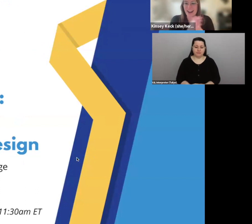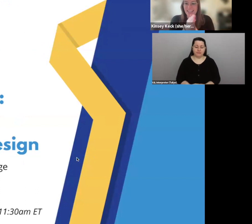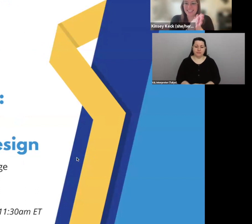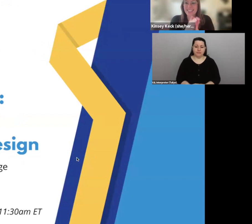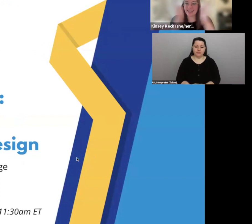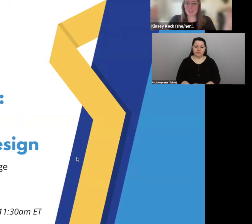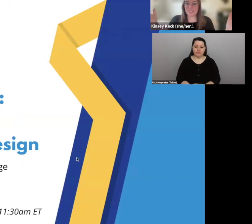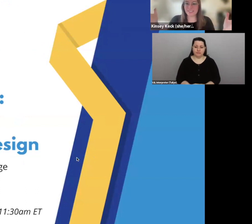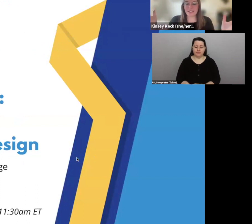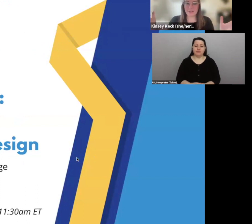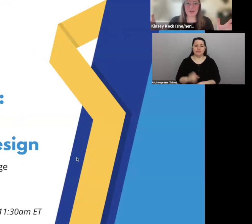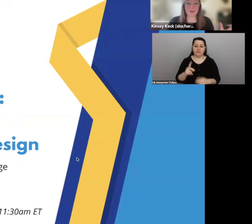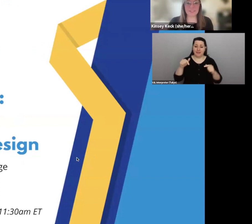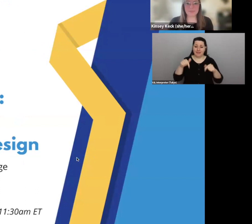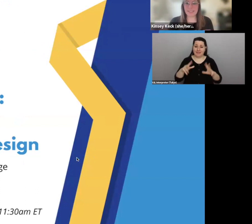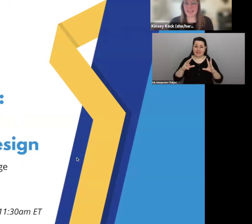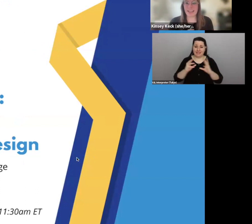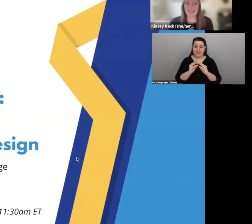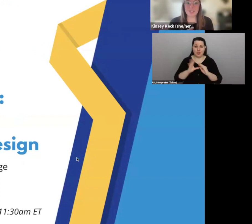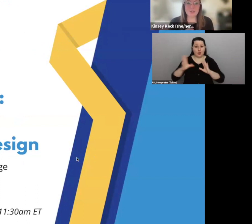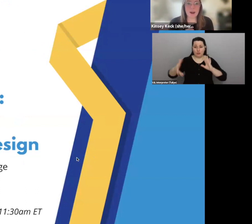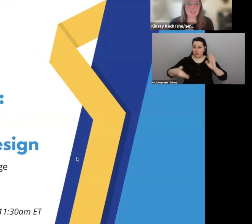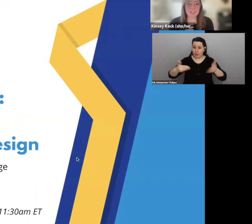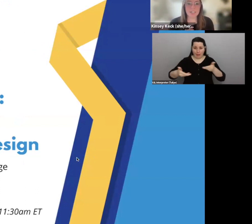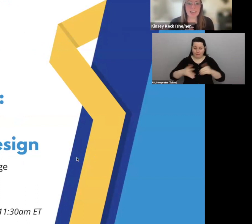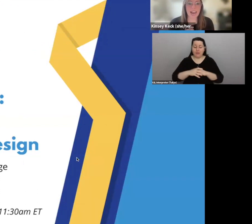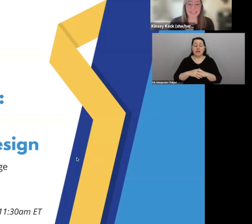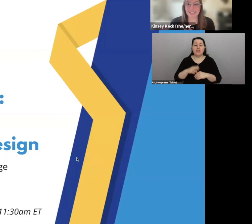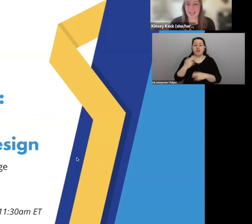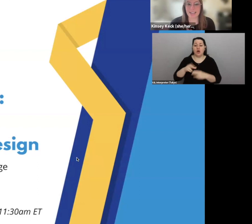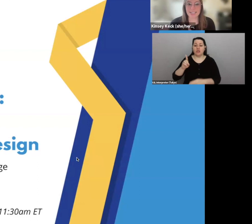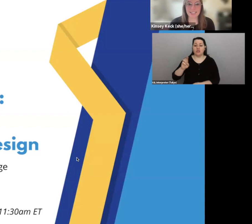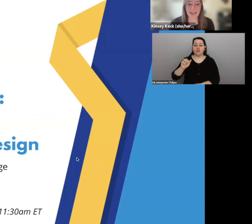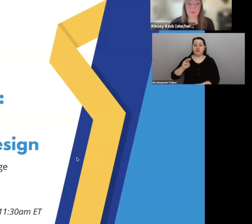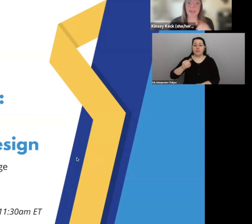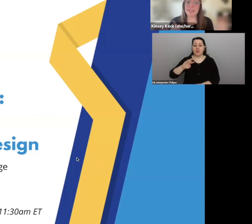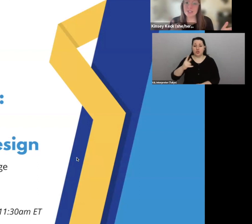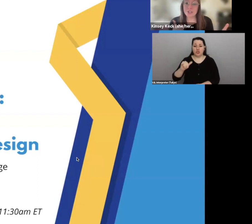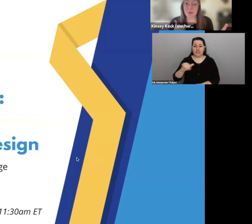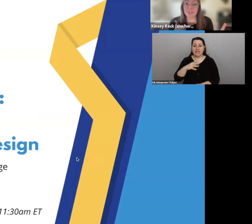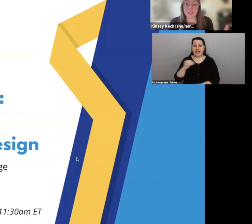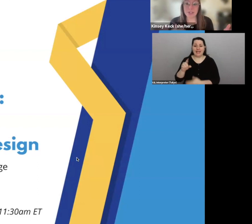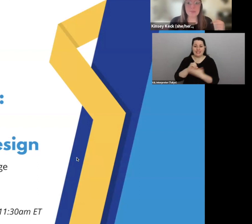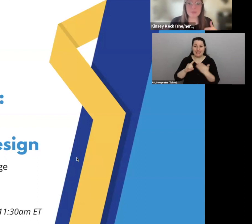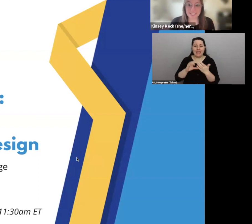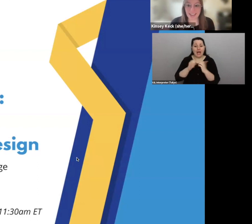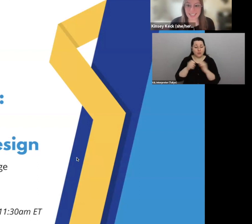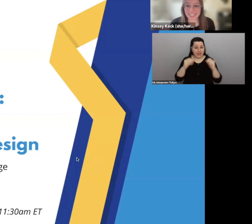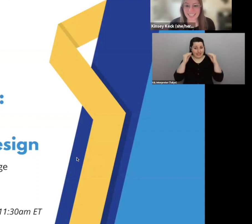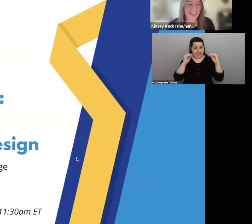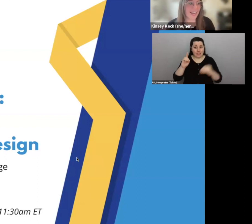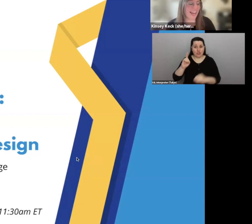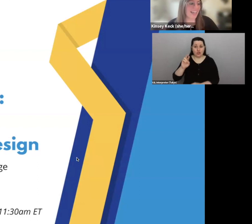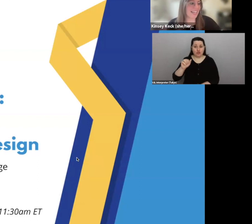All right. This session, everyone, welcome, is Dramaturgy and Design, how one can teach dramaturgy through